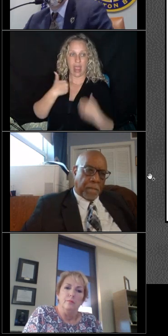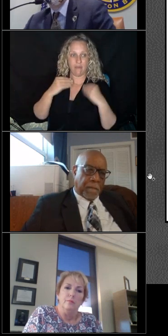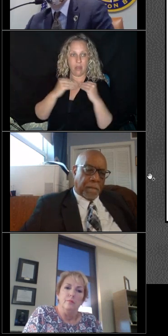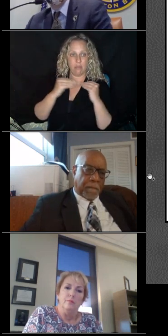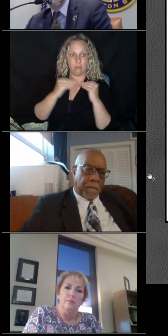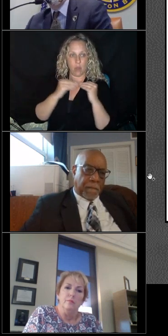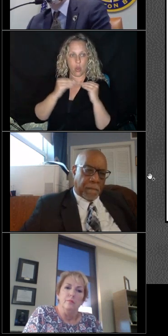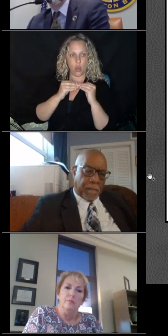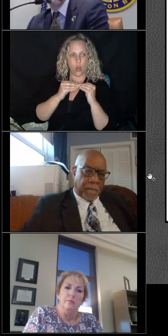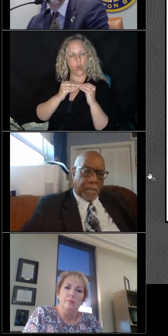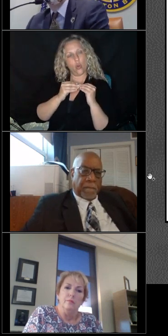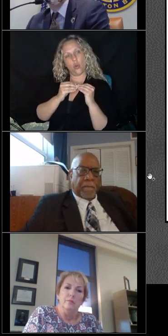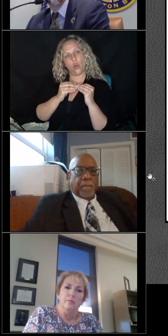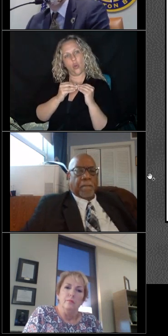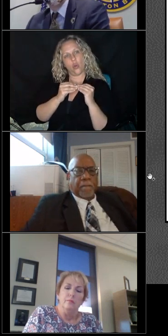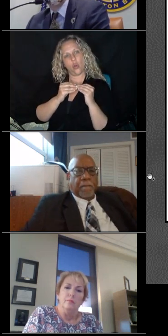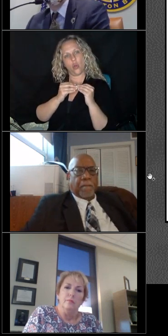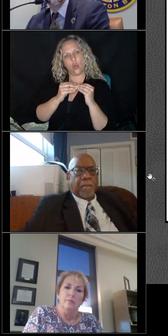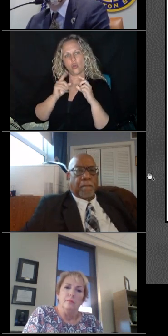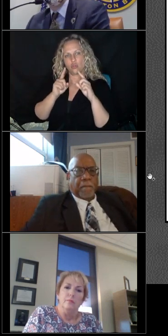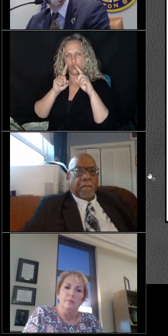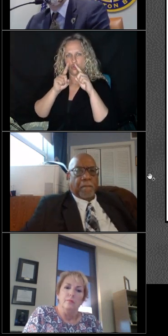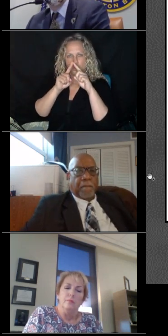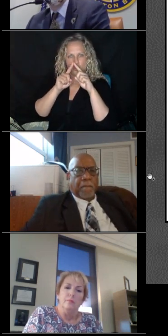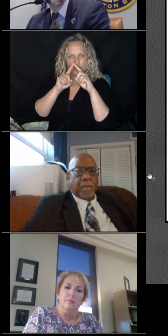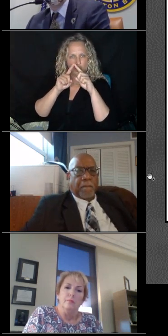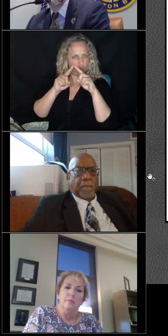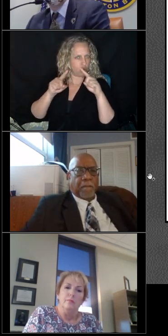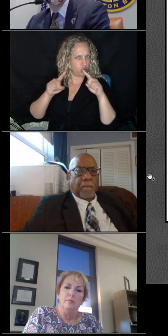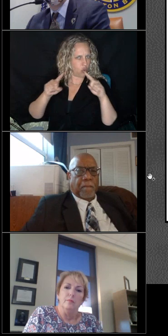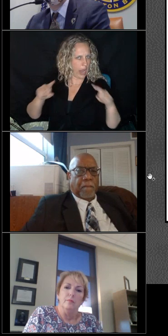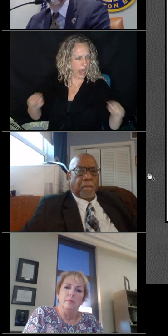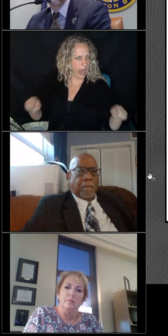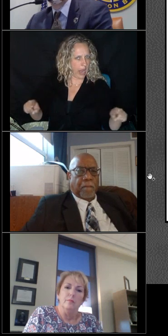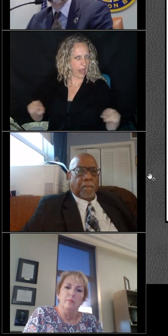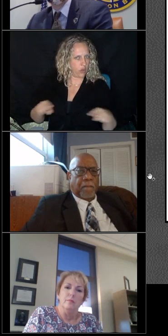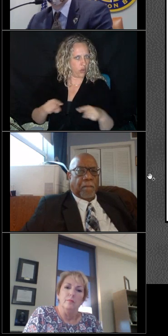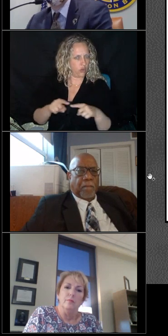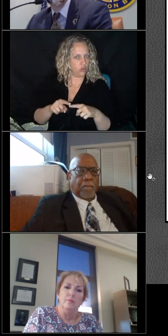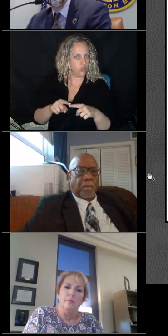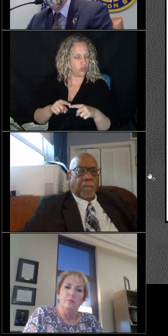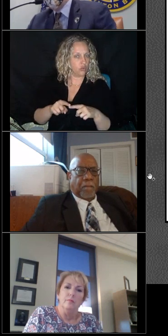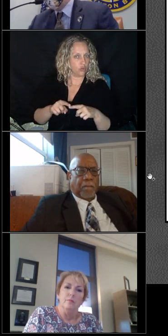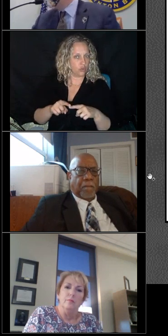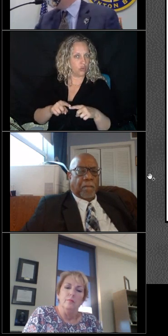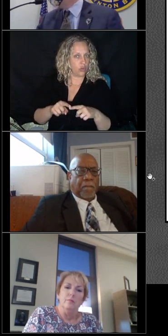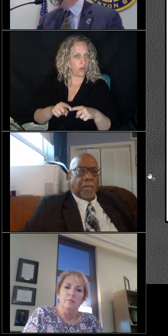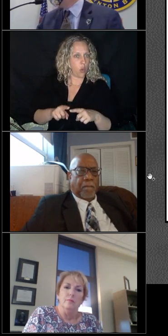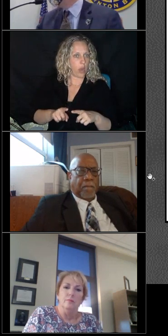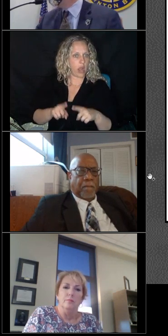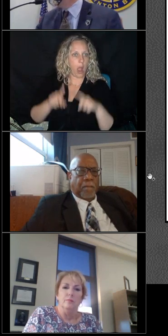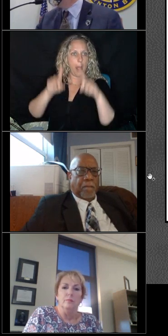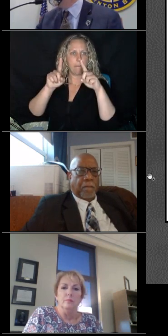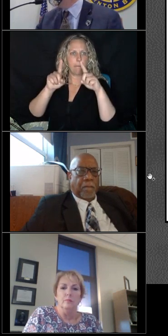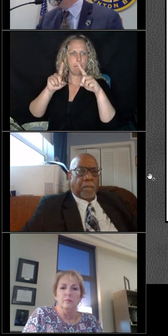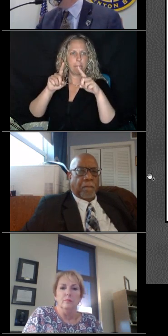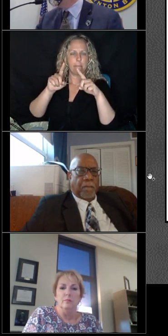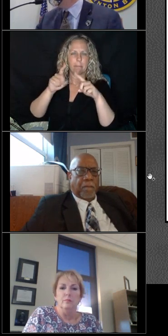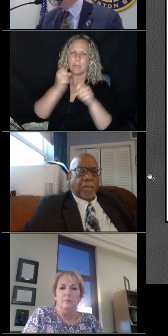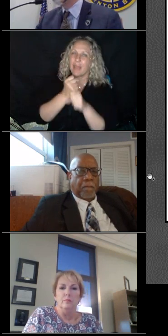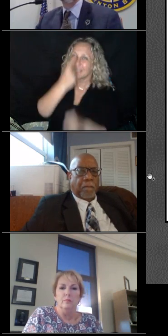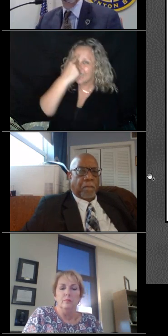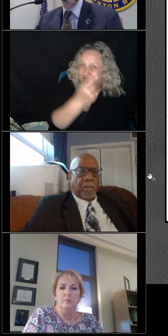just triangles? So it's just the full triangles of going up. I don't know if that makes sense